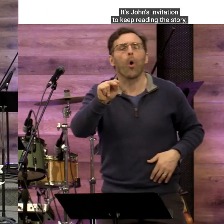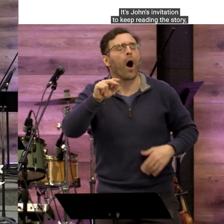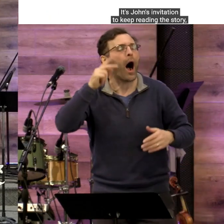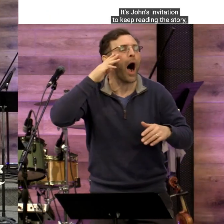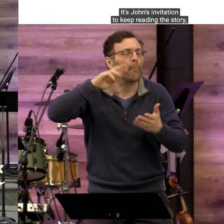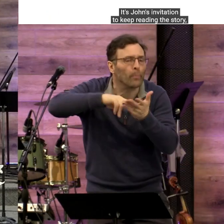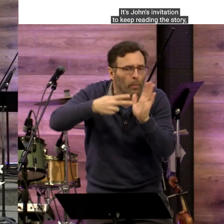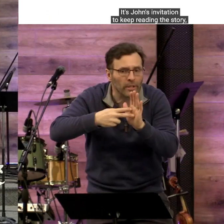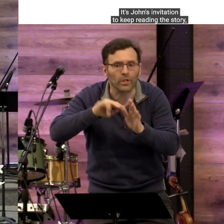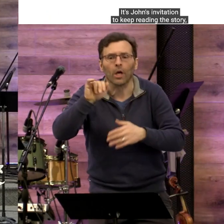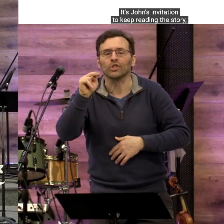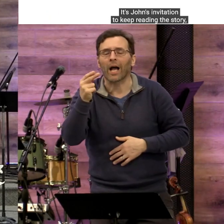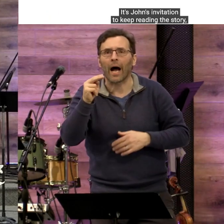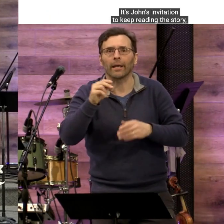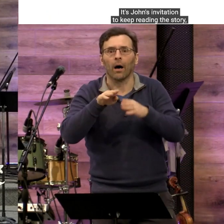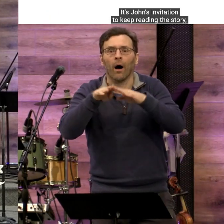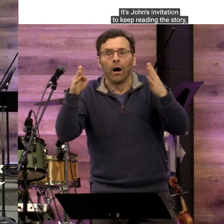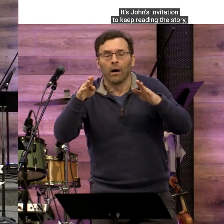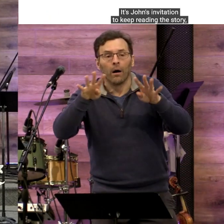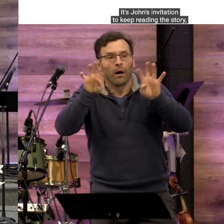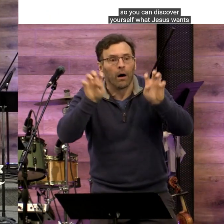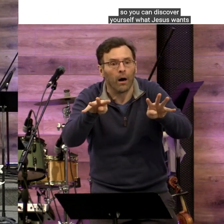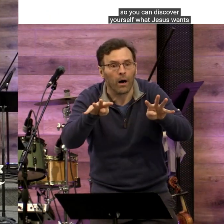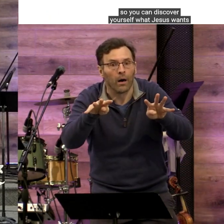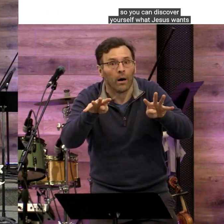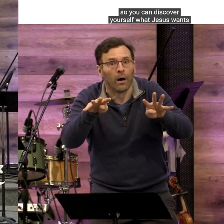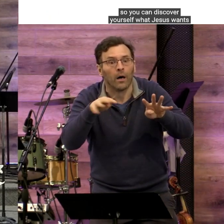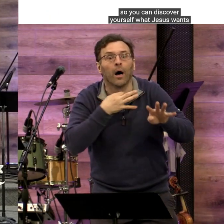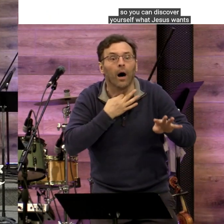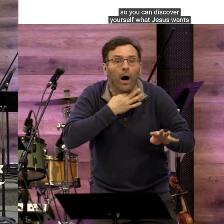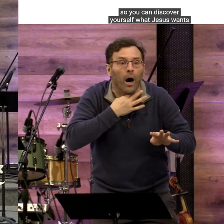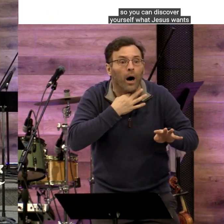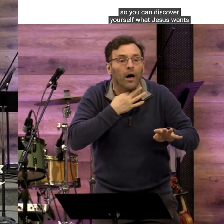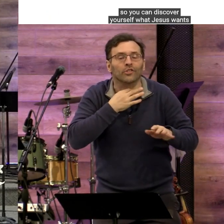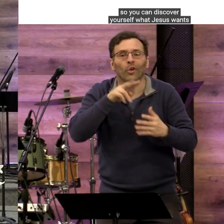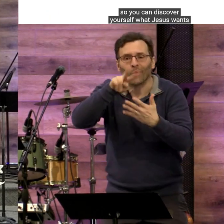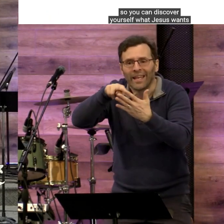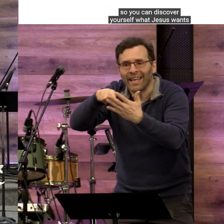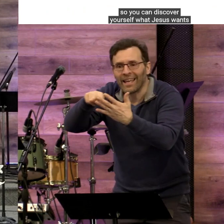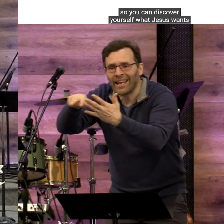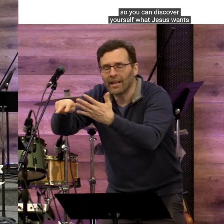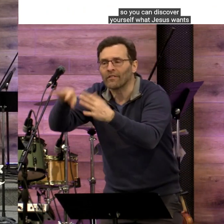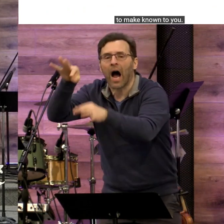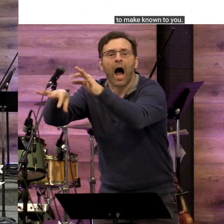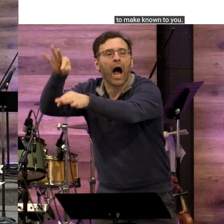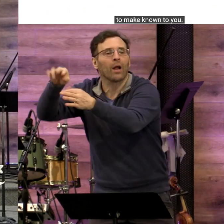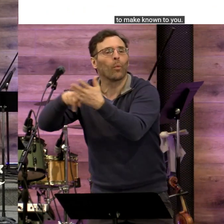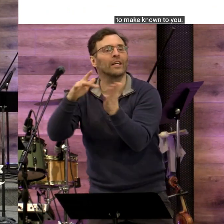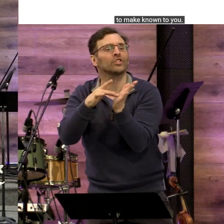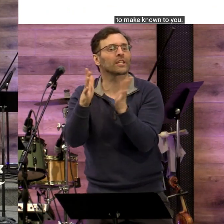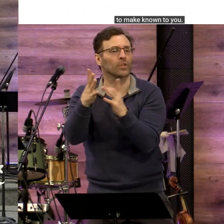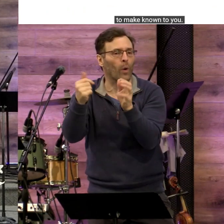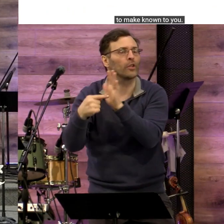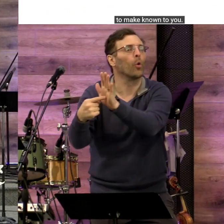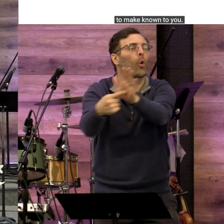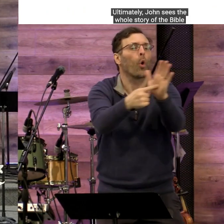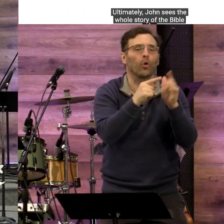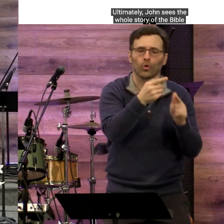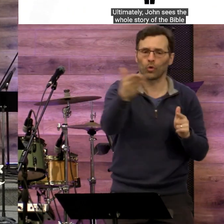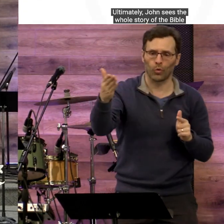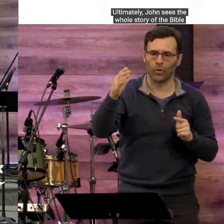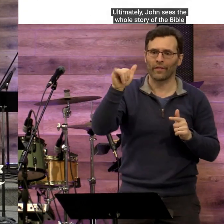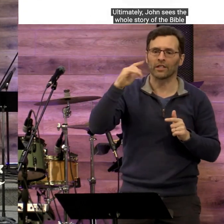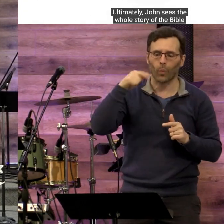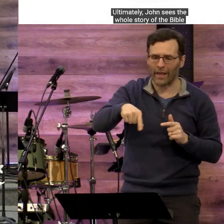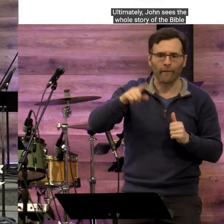It's John's invitation to keep reading the story so you can discover for yourself what Jesus wants to make known to you.